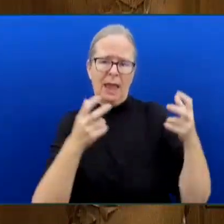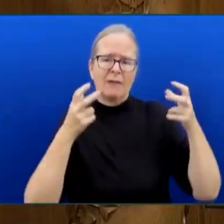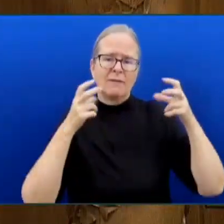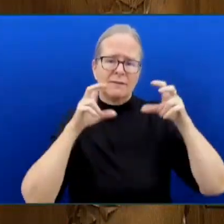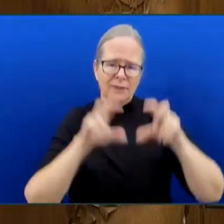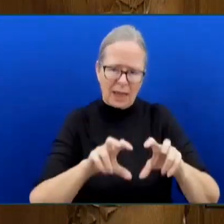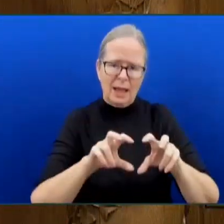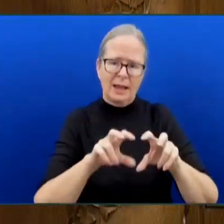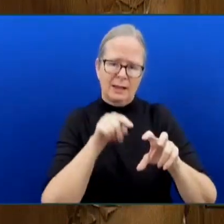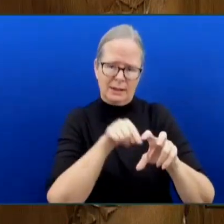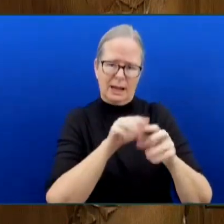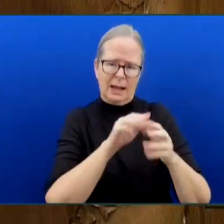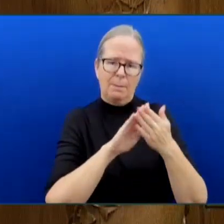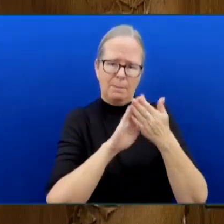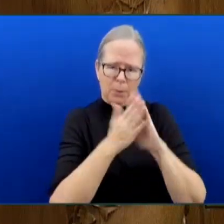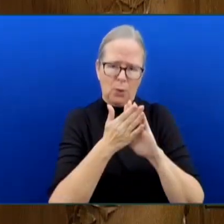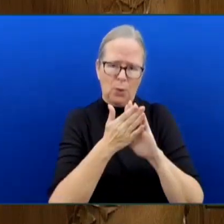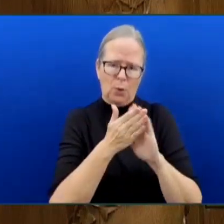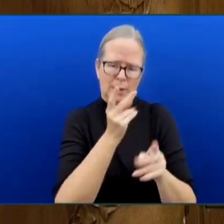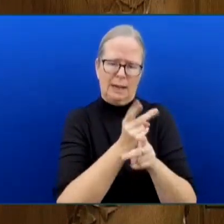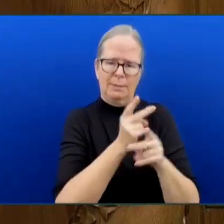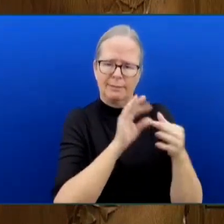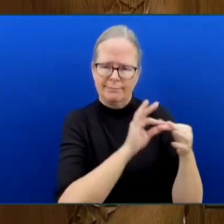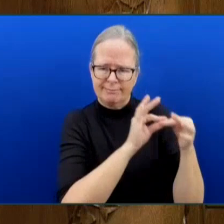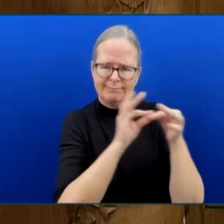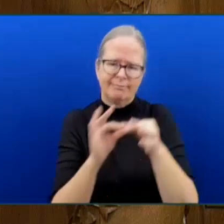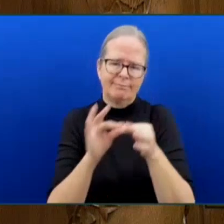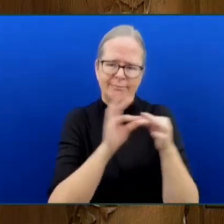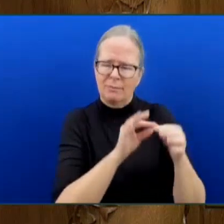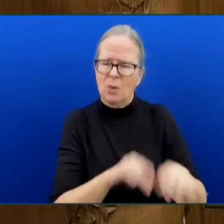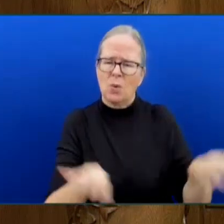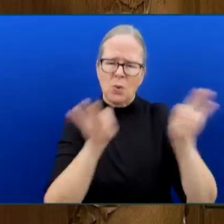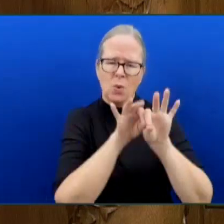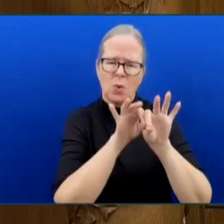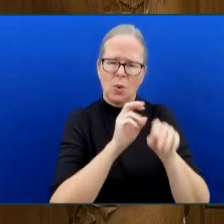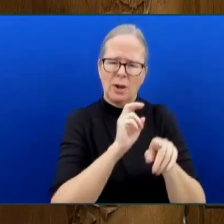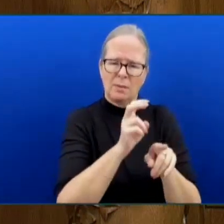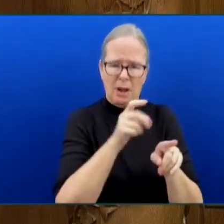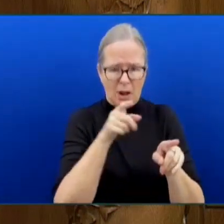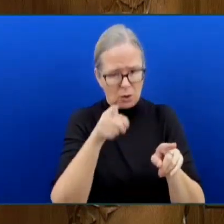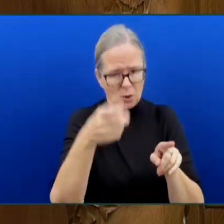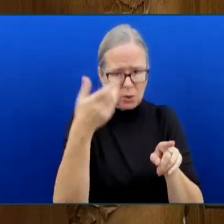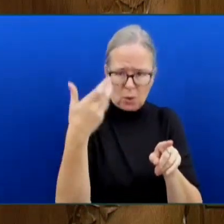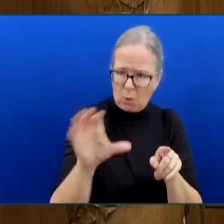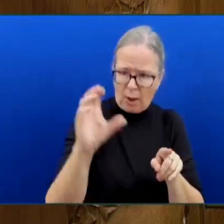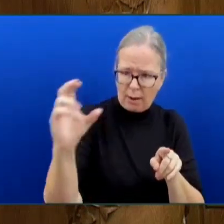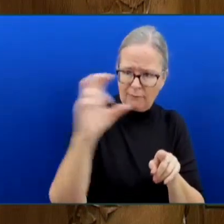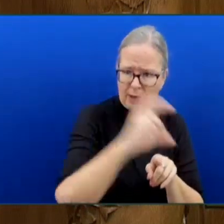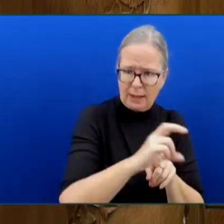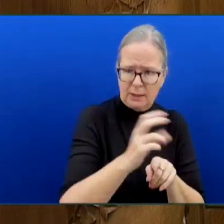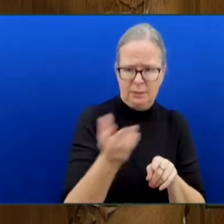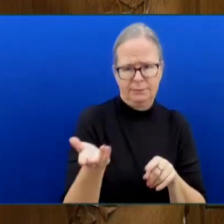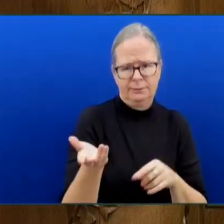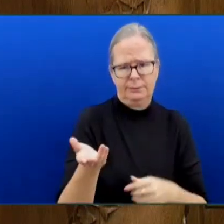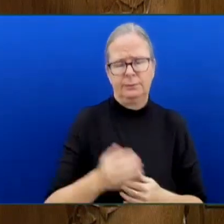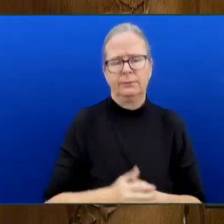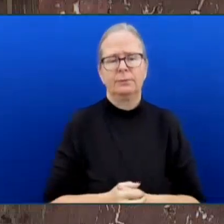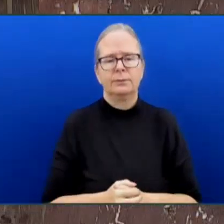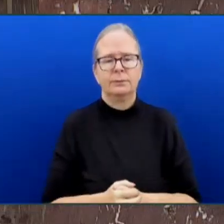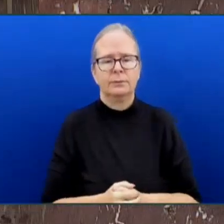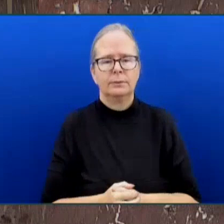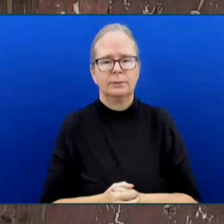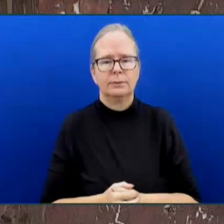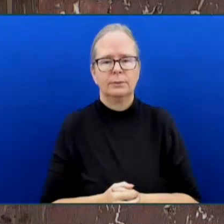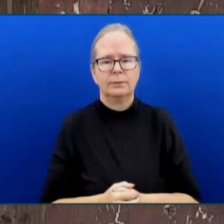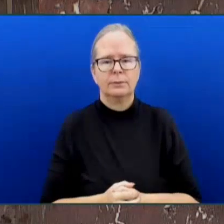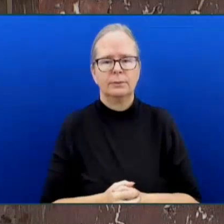Member has supplemental. Thank you, Mr. Speaker. Well, this government has